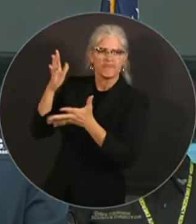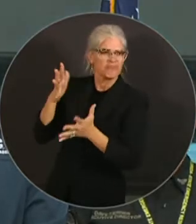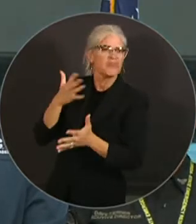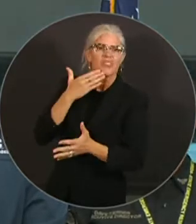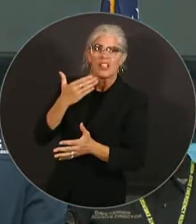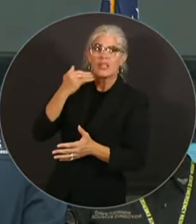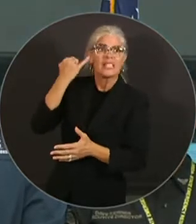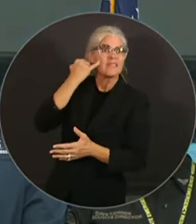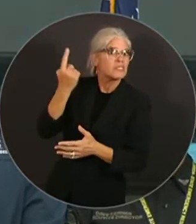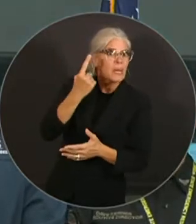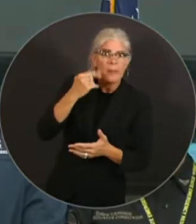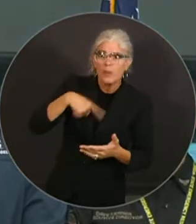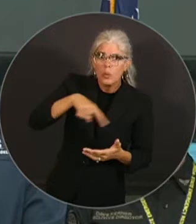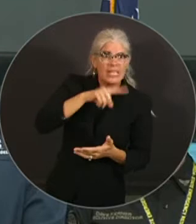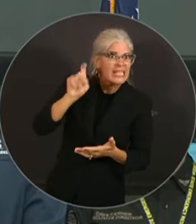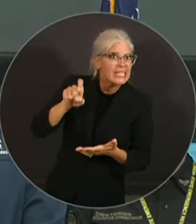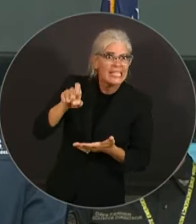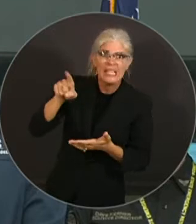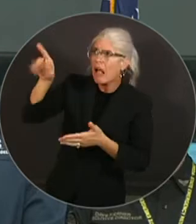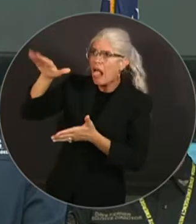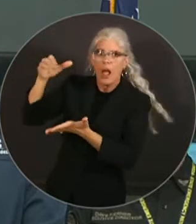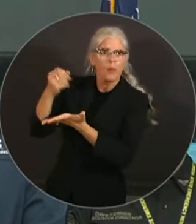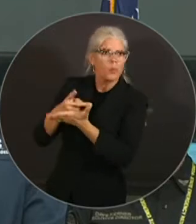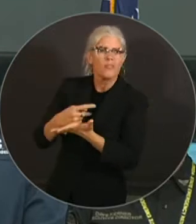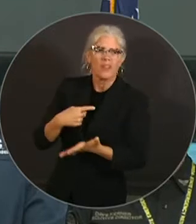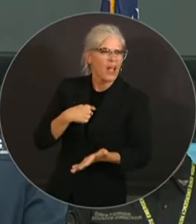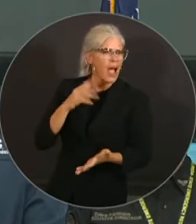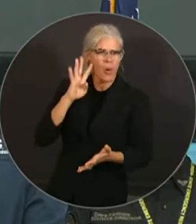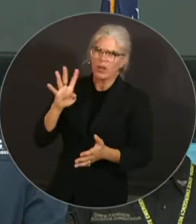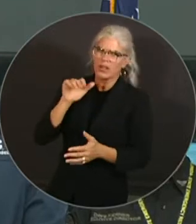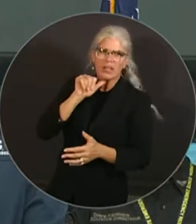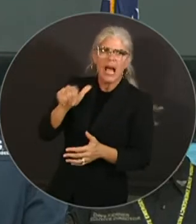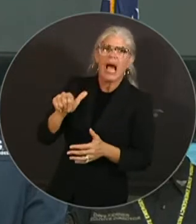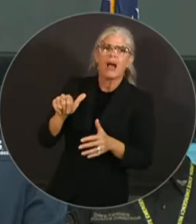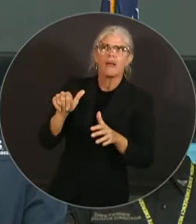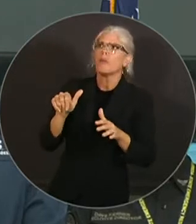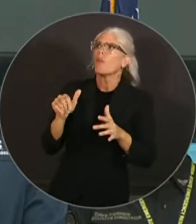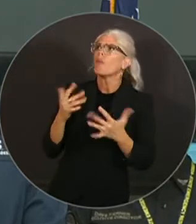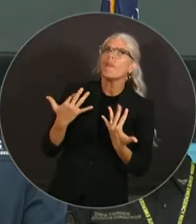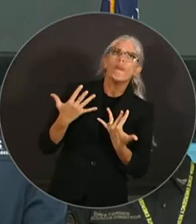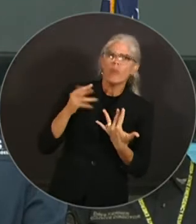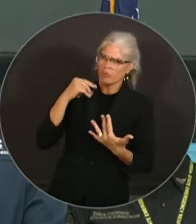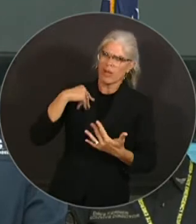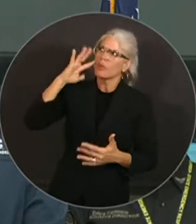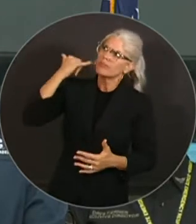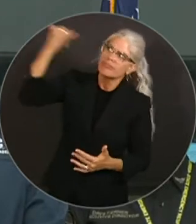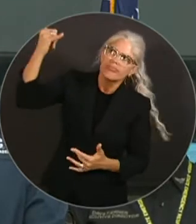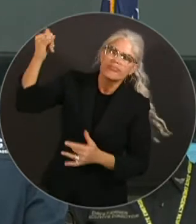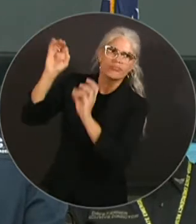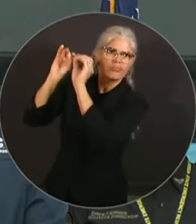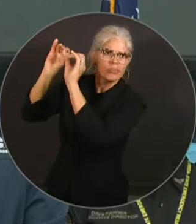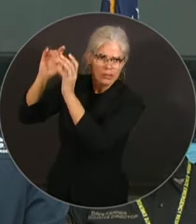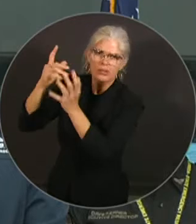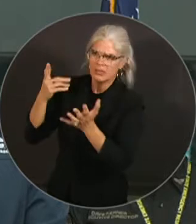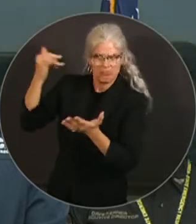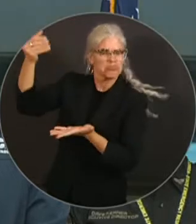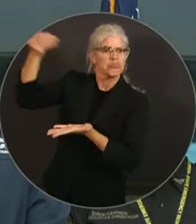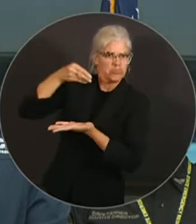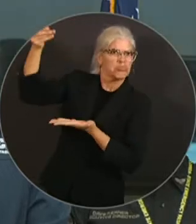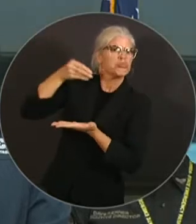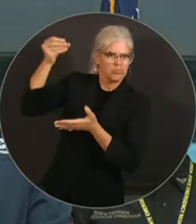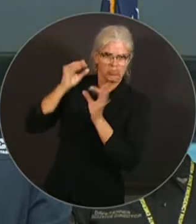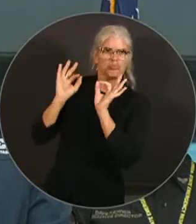that they don't approve, I will not hesitate to call him. We want to use whatever resources are available to be able to help Floridians prepare